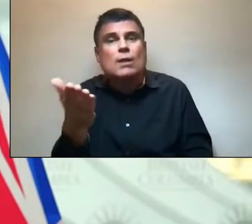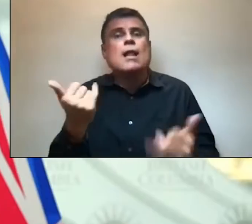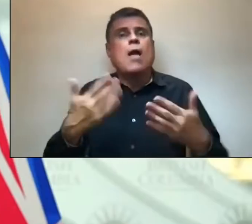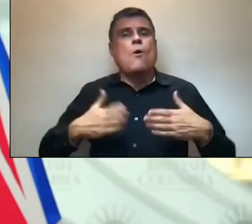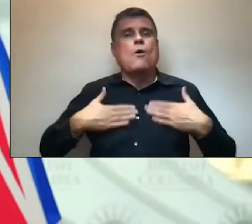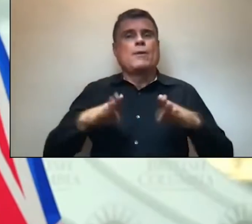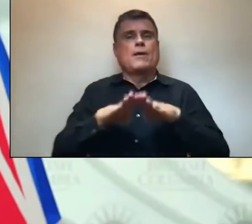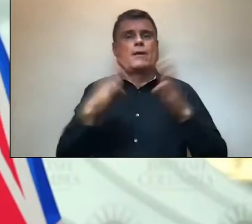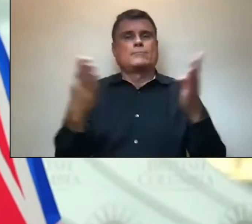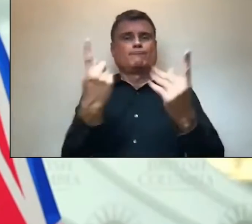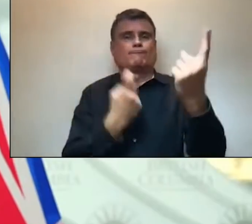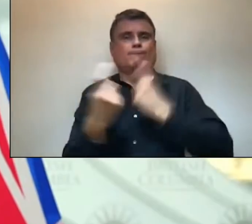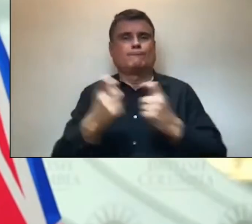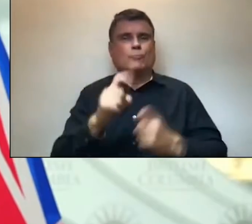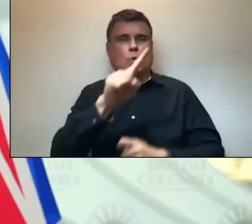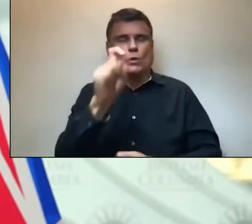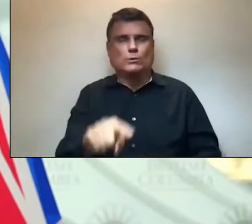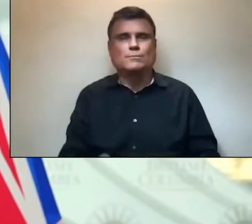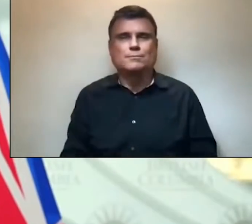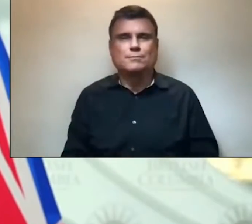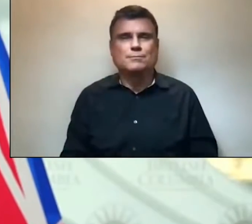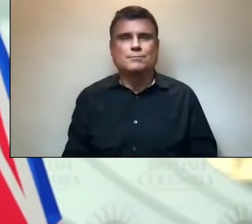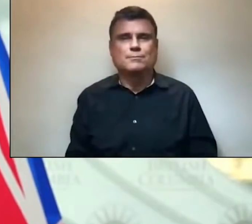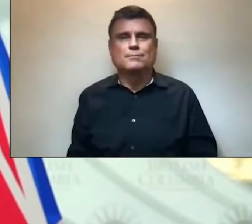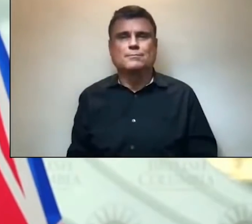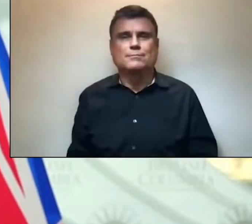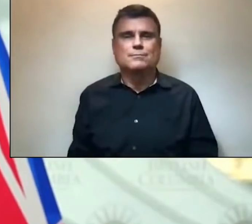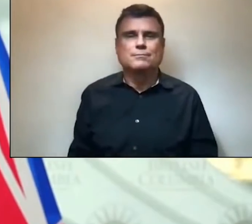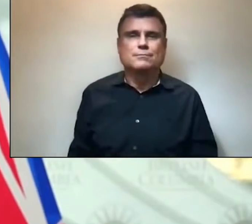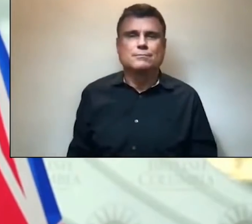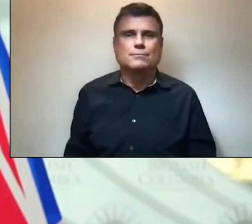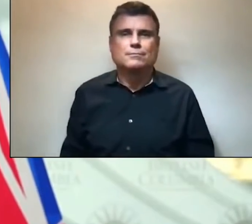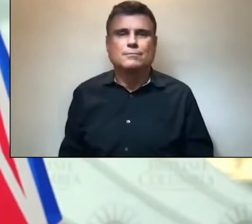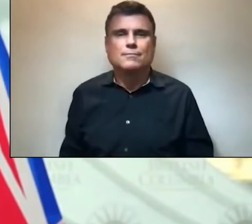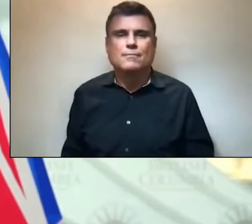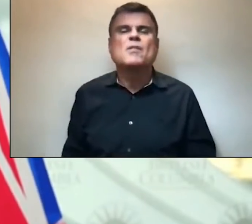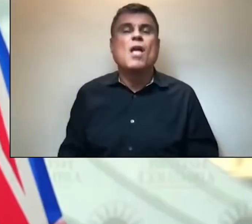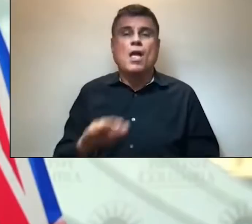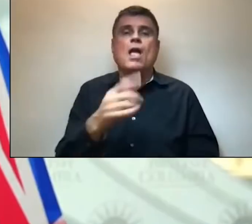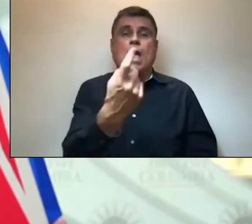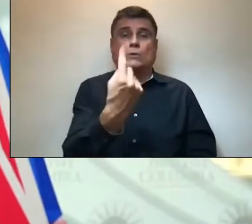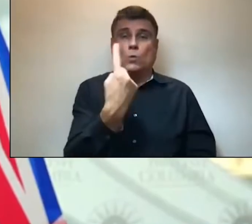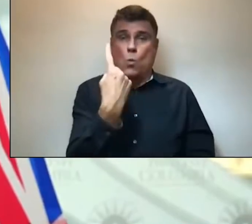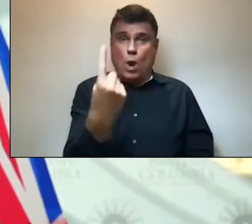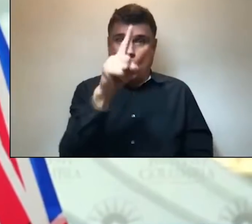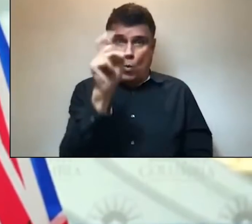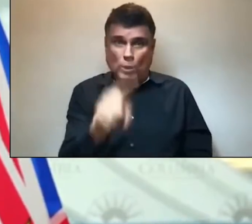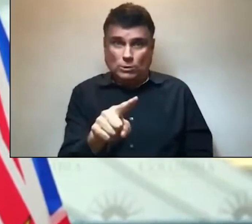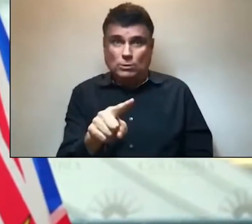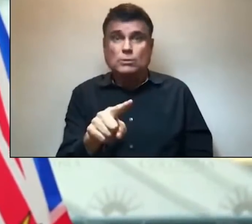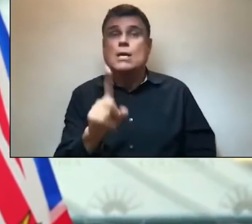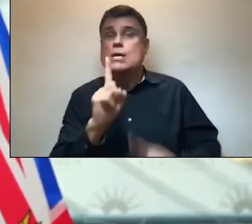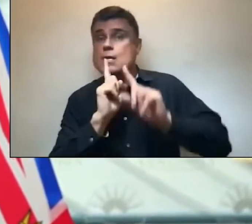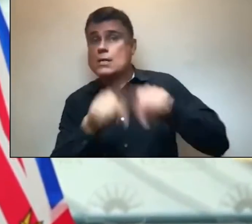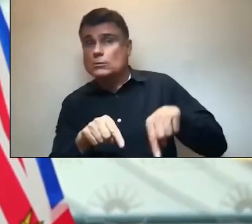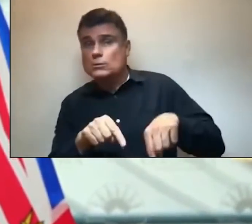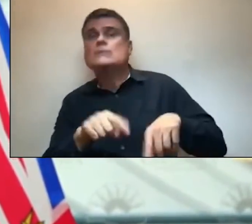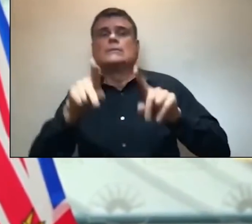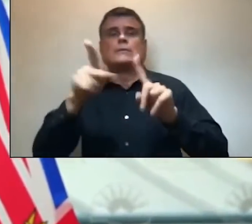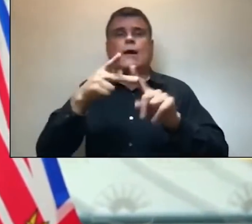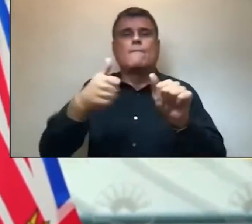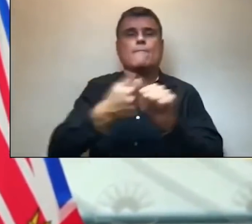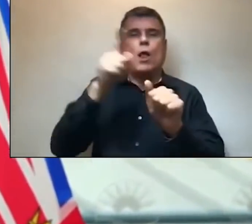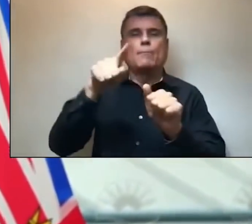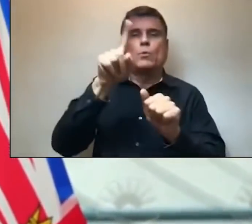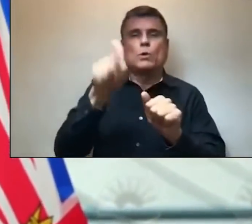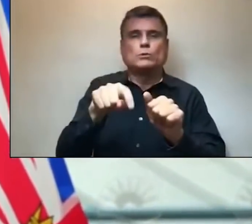Thank you. A reminder to media on the line, please press *1 to enter the queue. You'll be limited to one question and one follow-up. Our first question today goes to